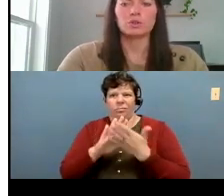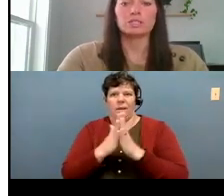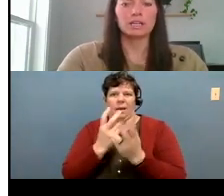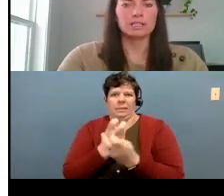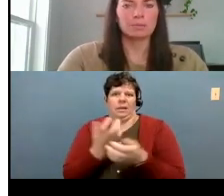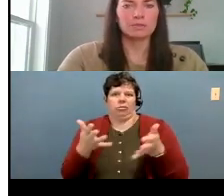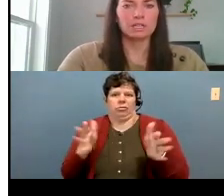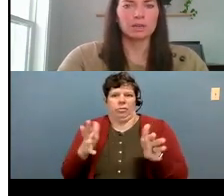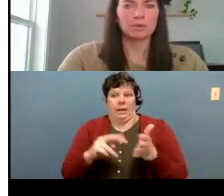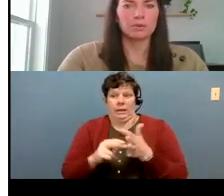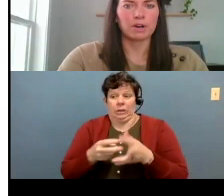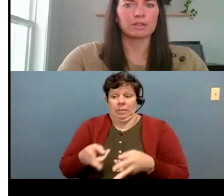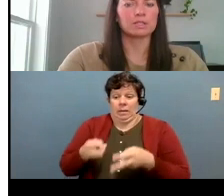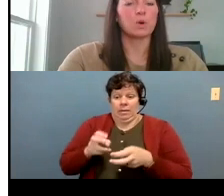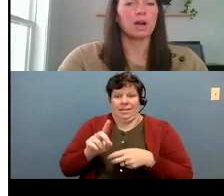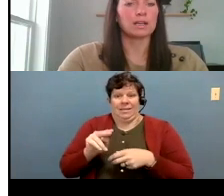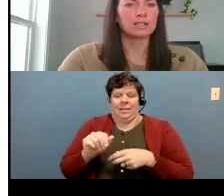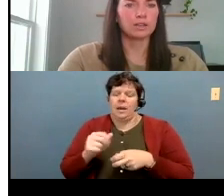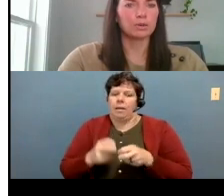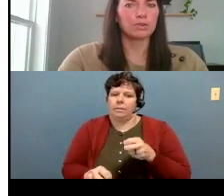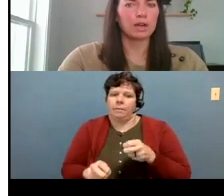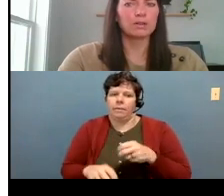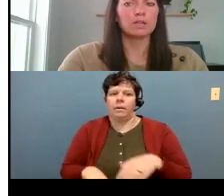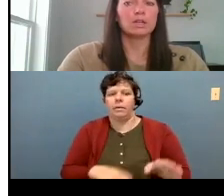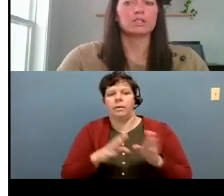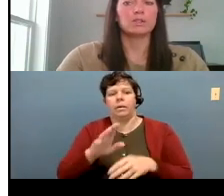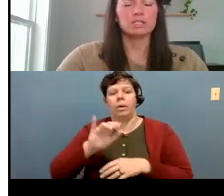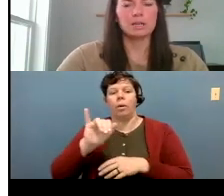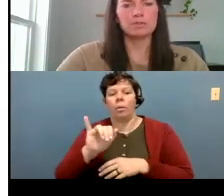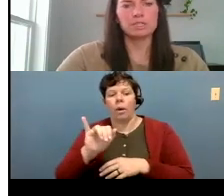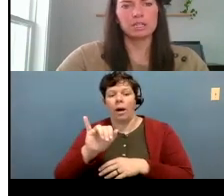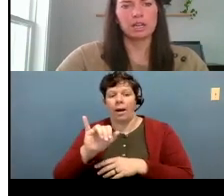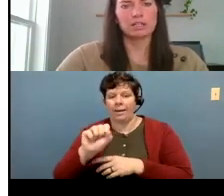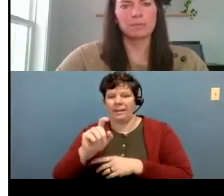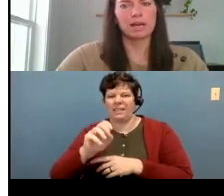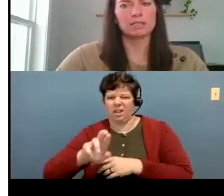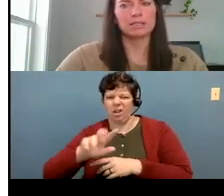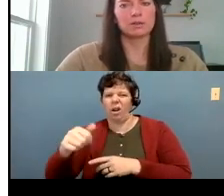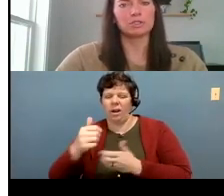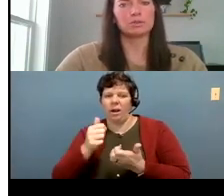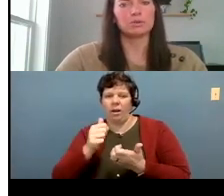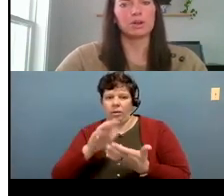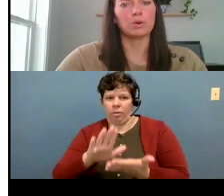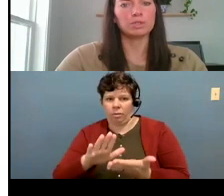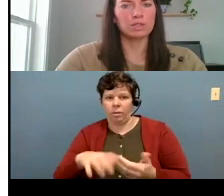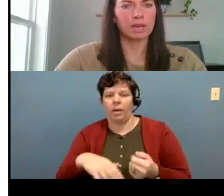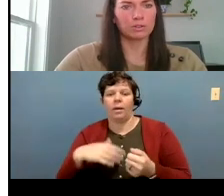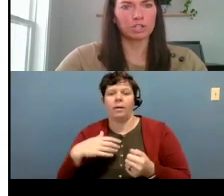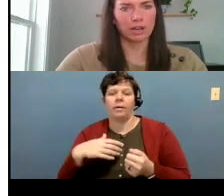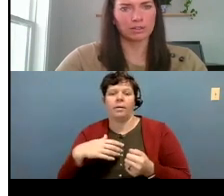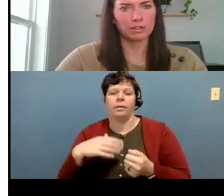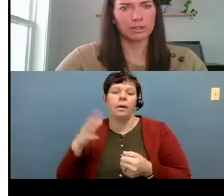So the second type of DNA profile is the YSTR profile. So this type of DNA is passed down to only the